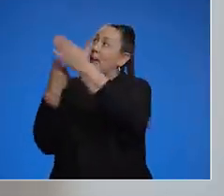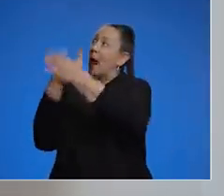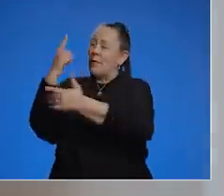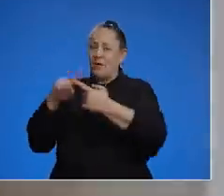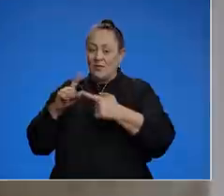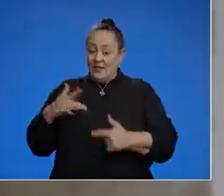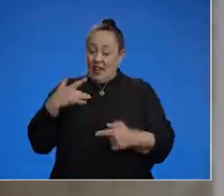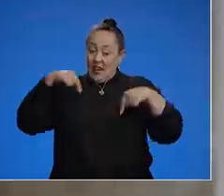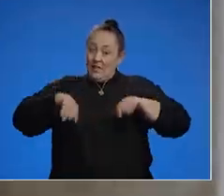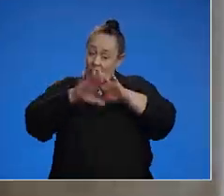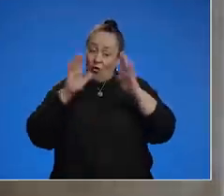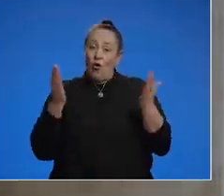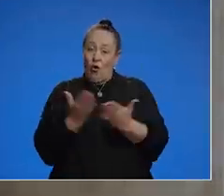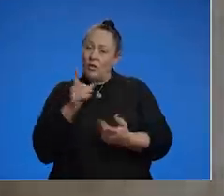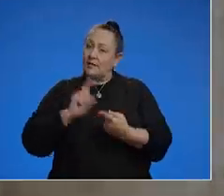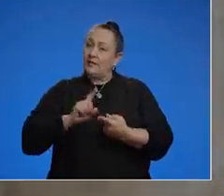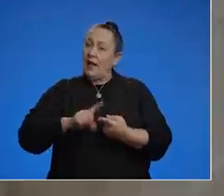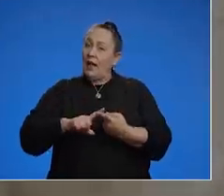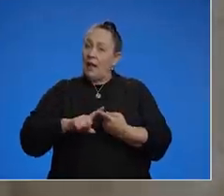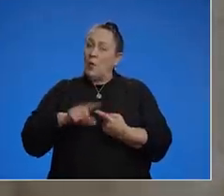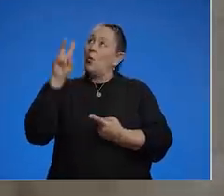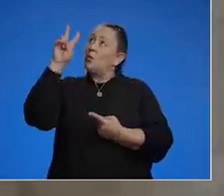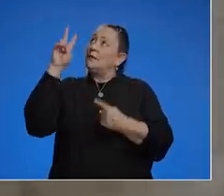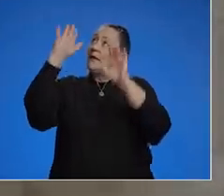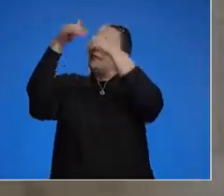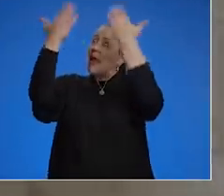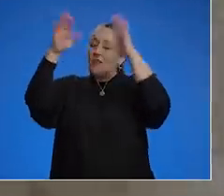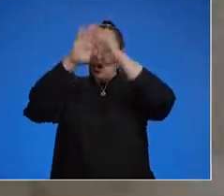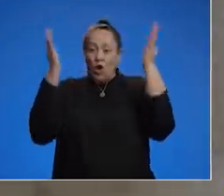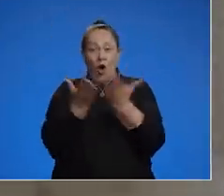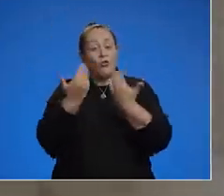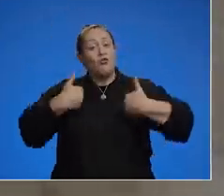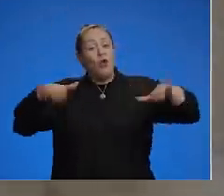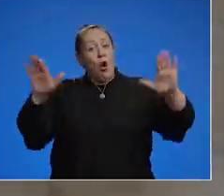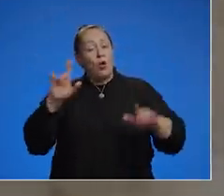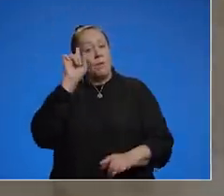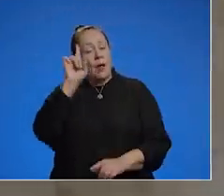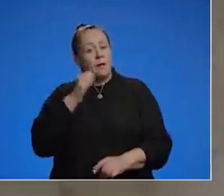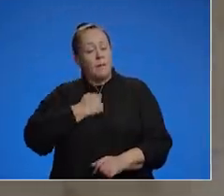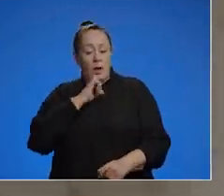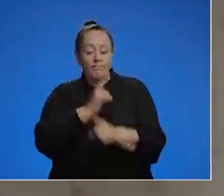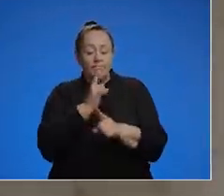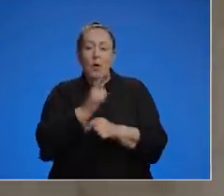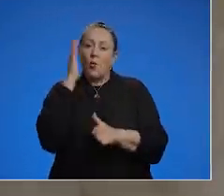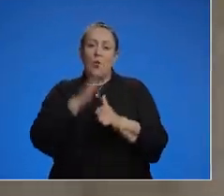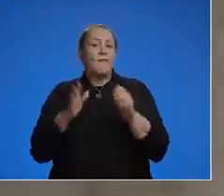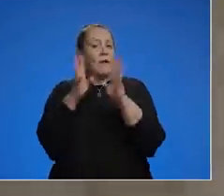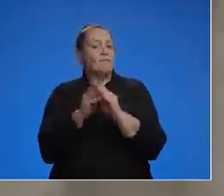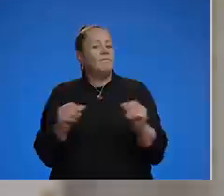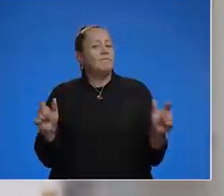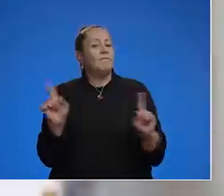place. Heaven and earth will pass away, but my words will not pass